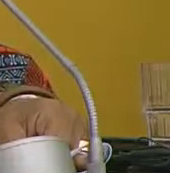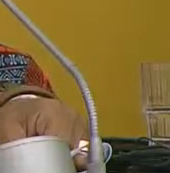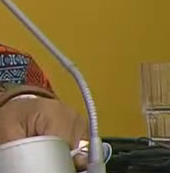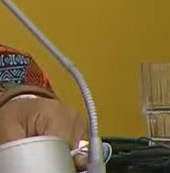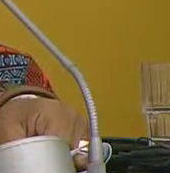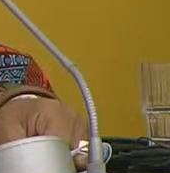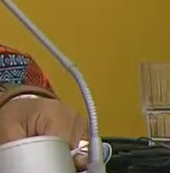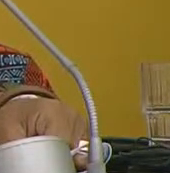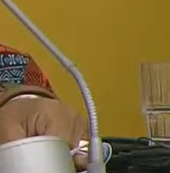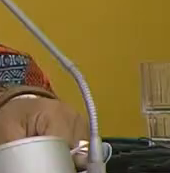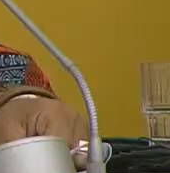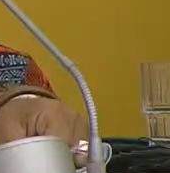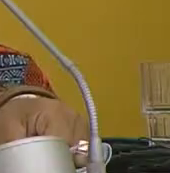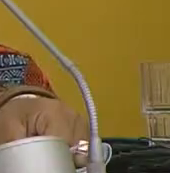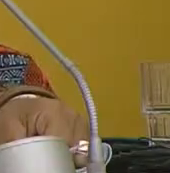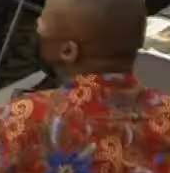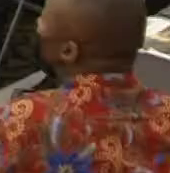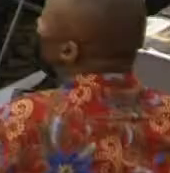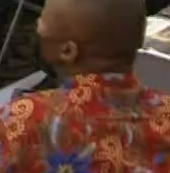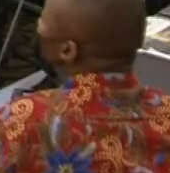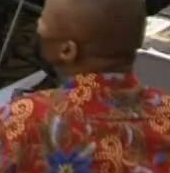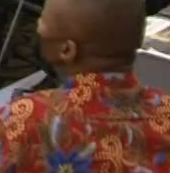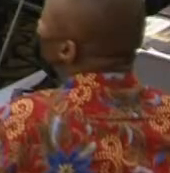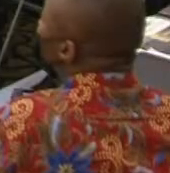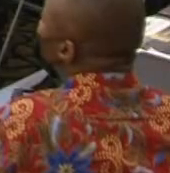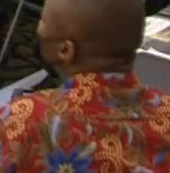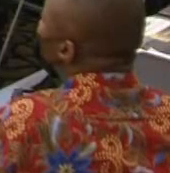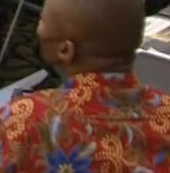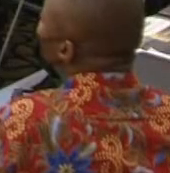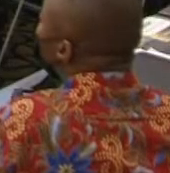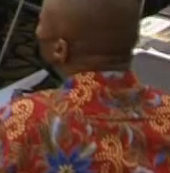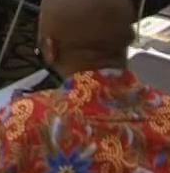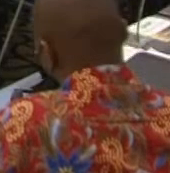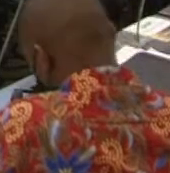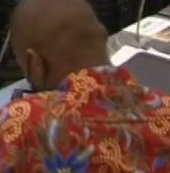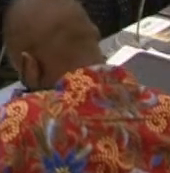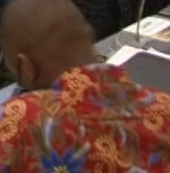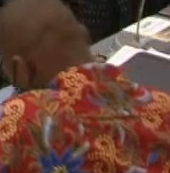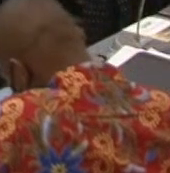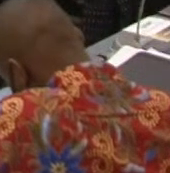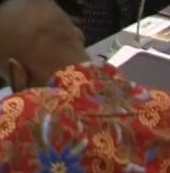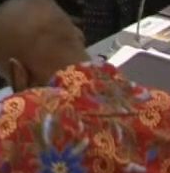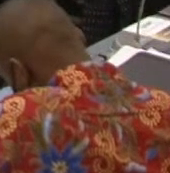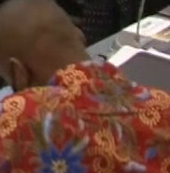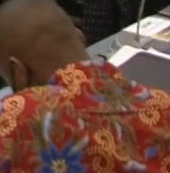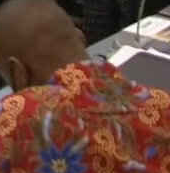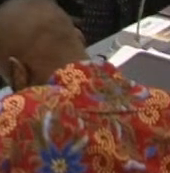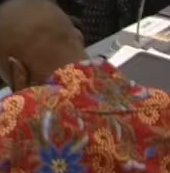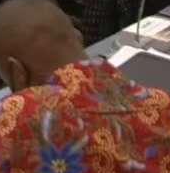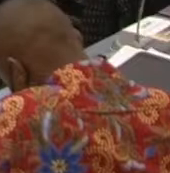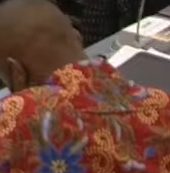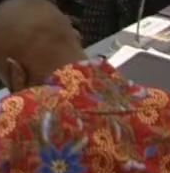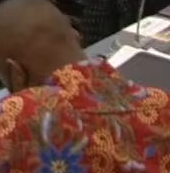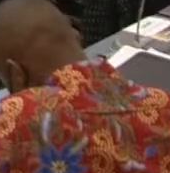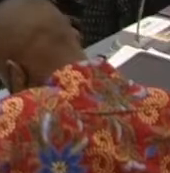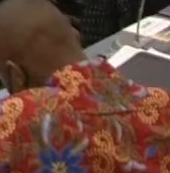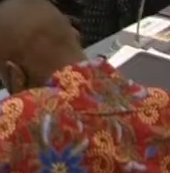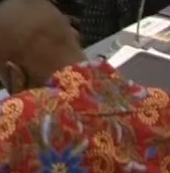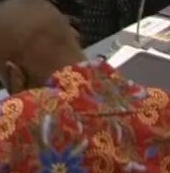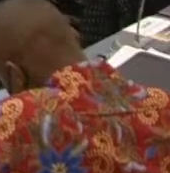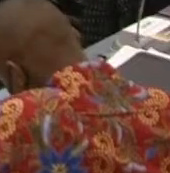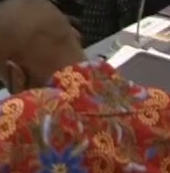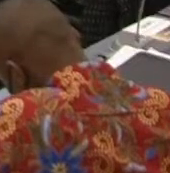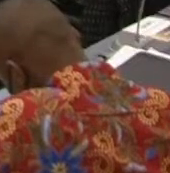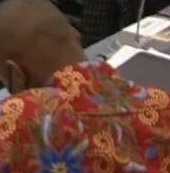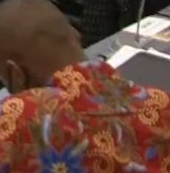Withdraw, Mr. Speaker. Thank you very Thank much. you. Thank you. I won't repeat what he said, but that was foul language. Thank you